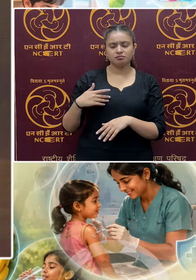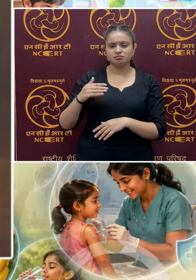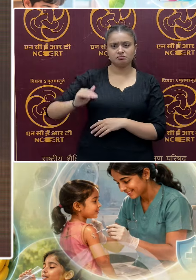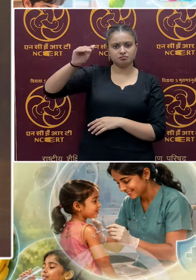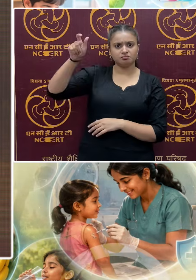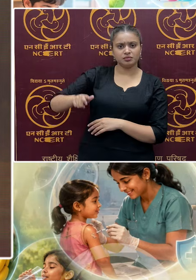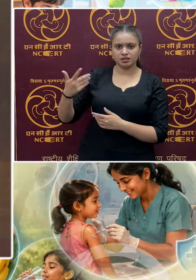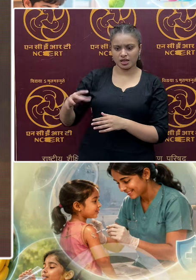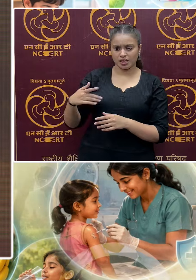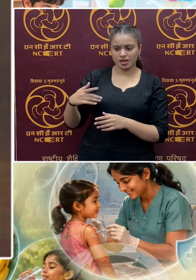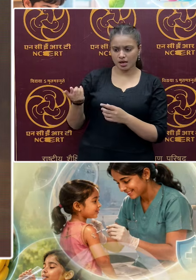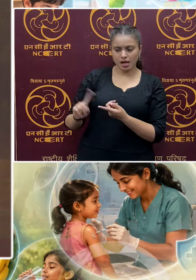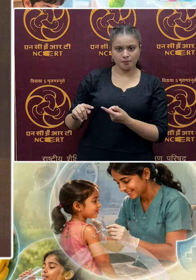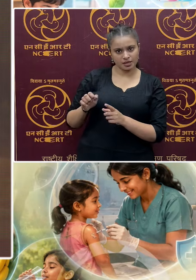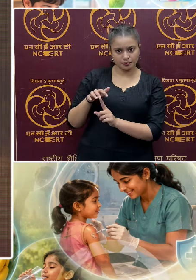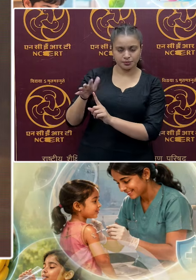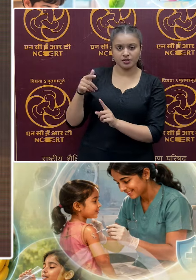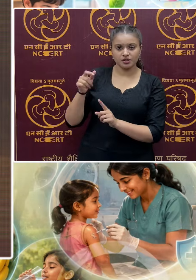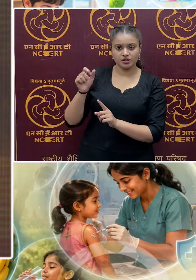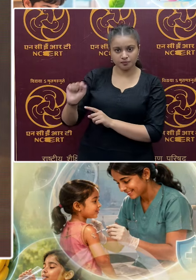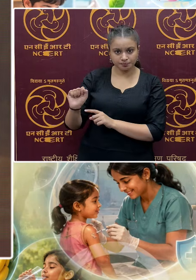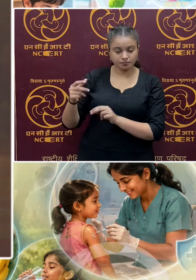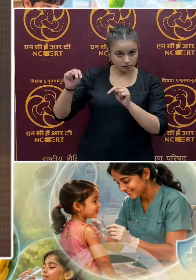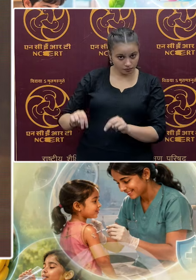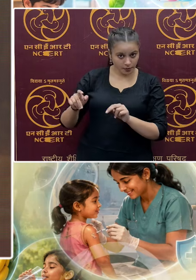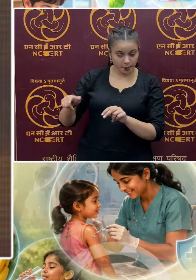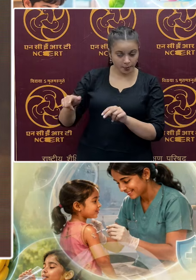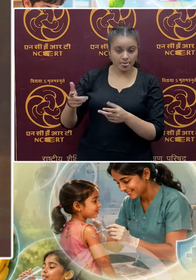is having it, so if he or she